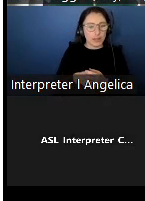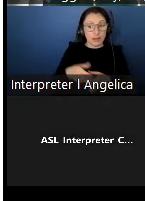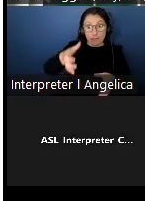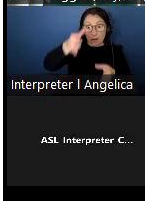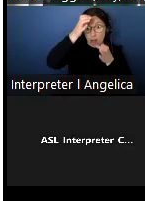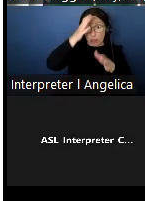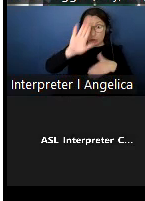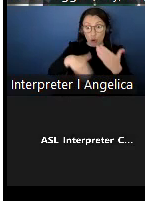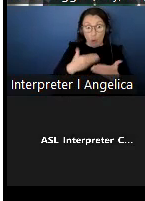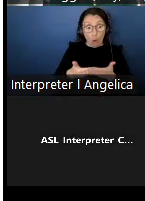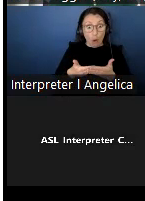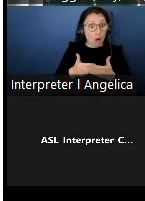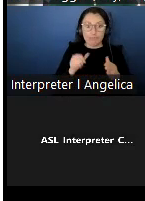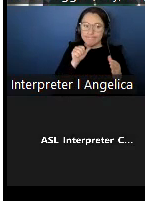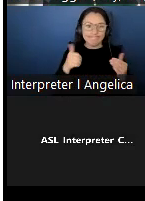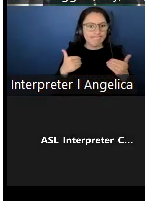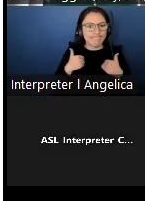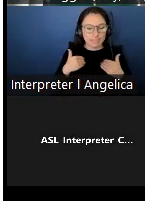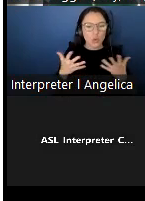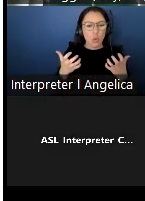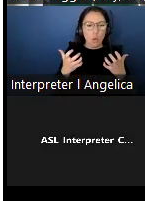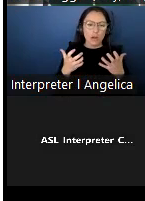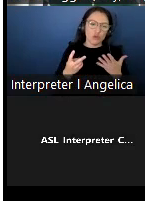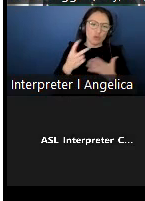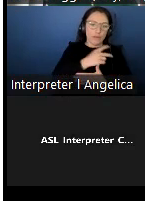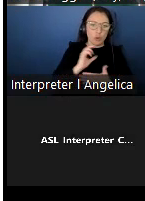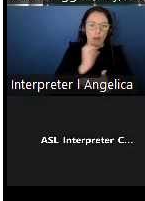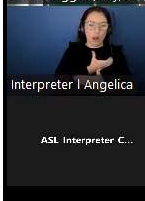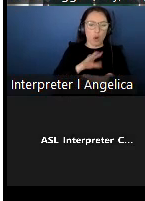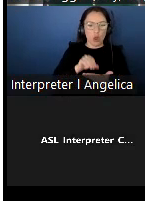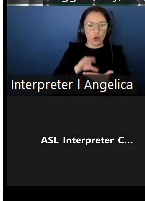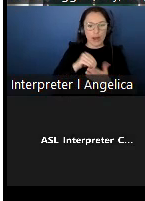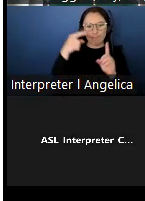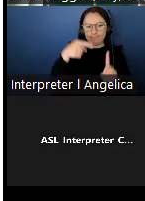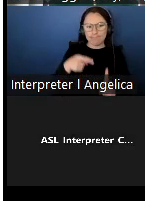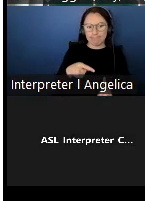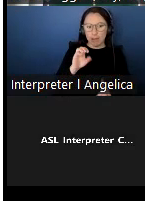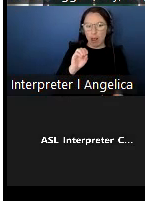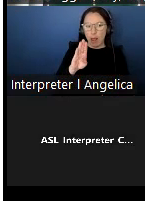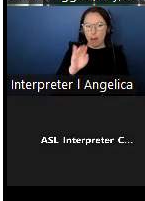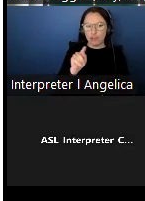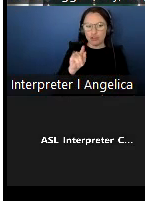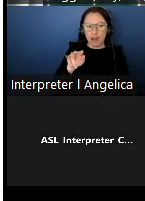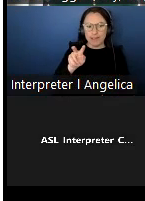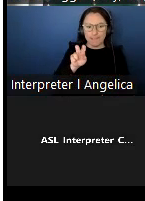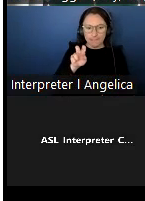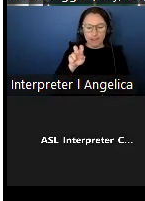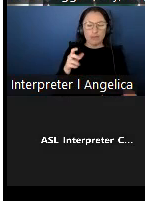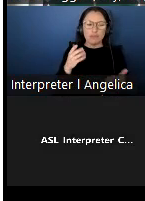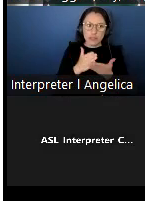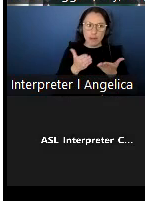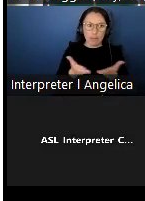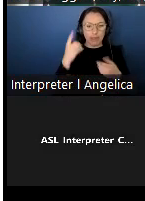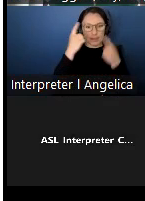in this space, we want to review our learning objectives with you. There are important things to keep in mind as we consider our